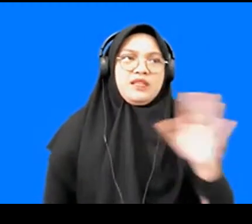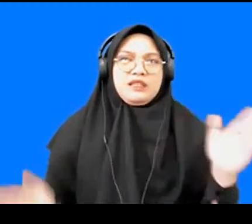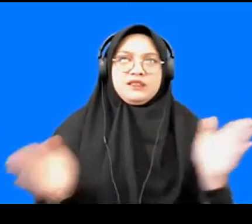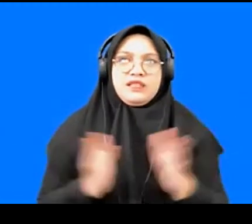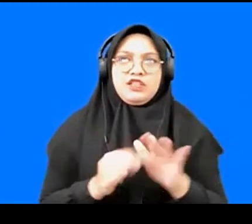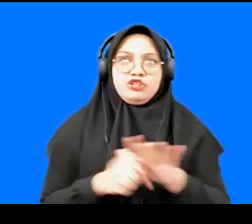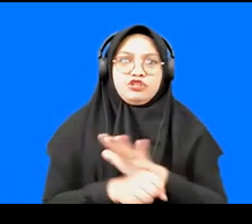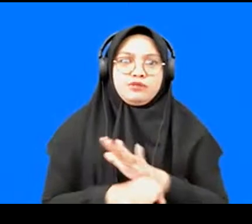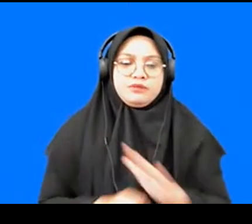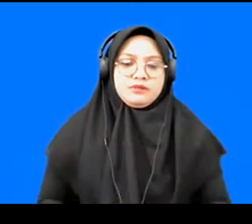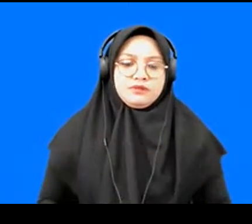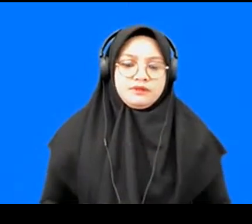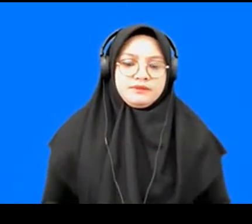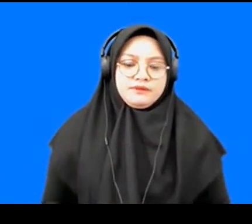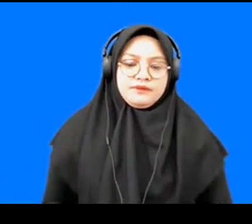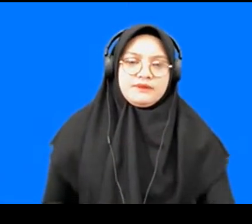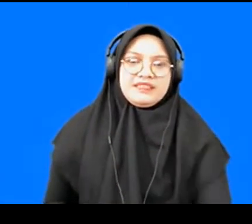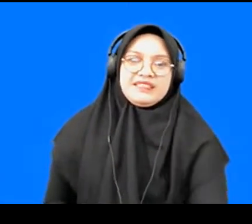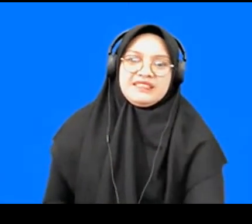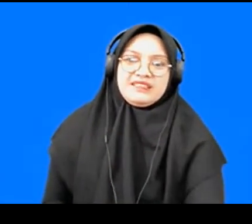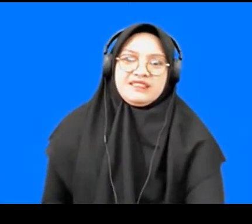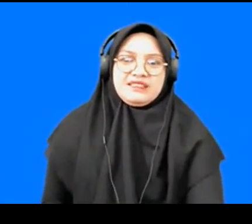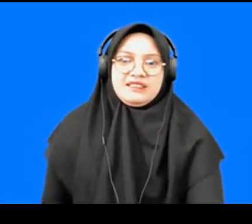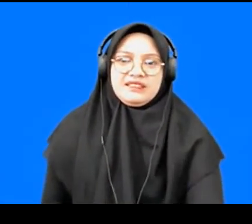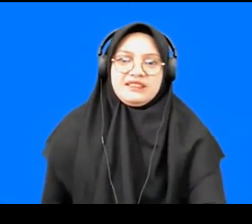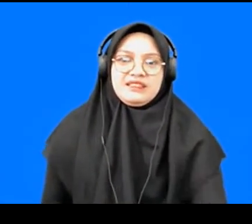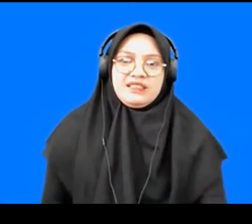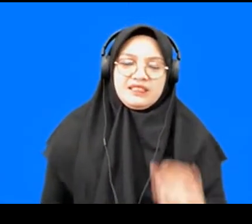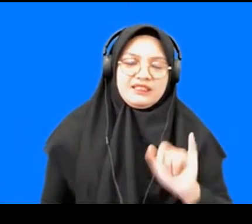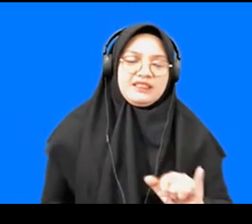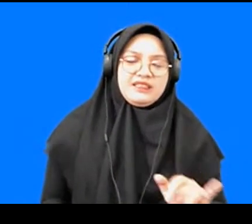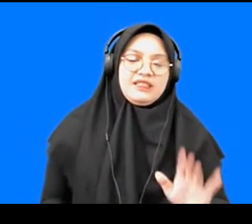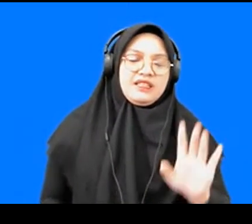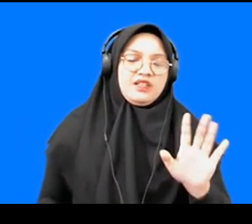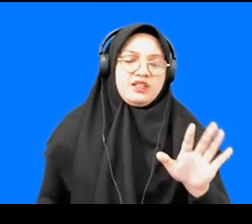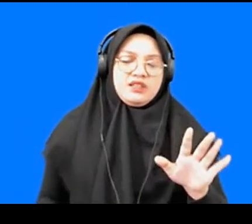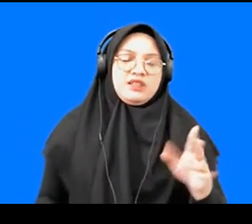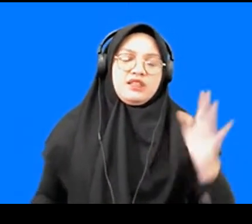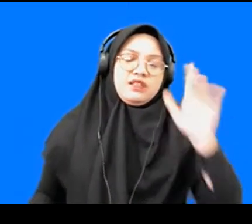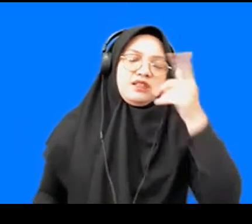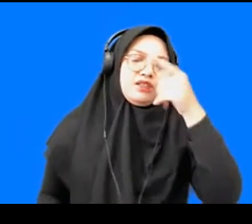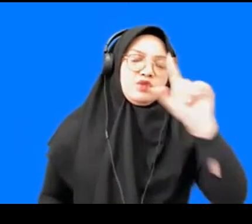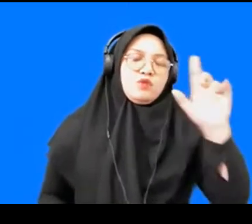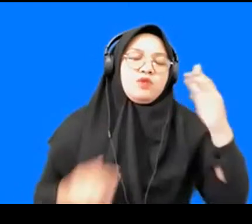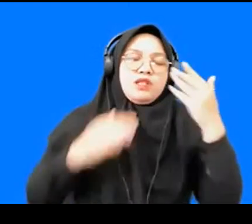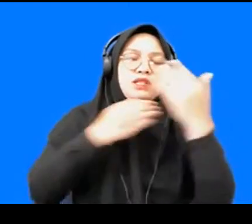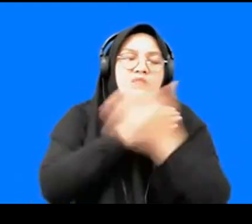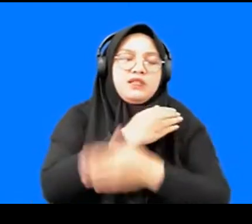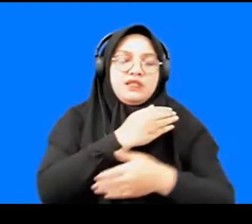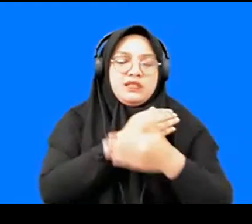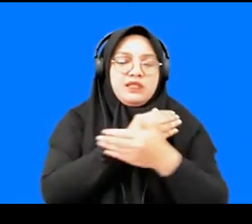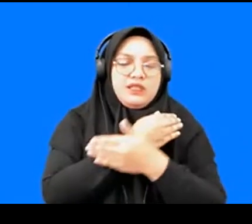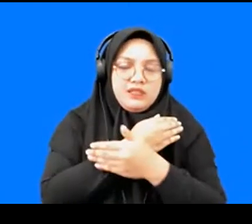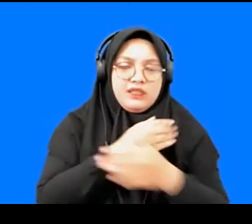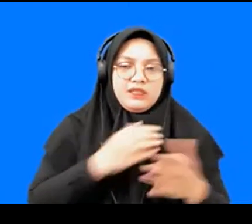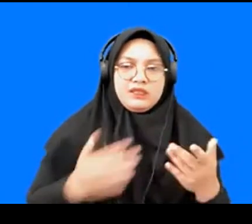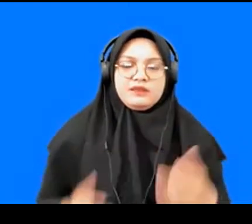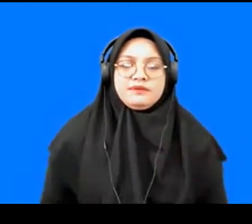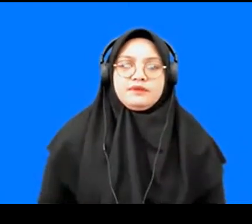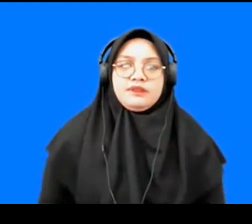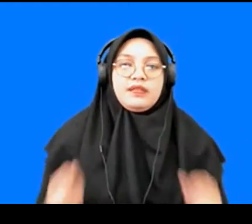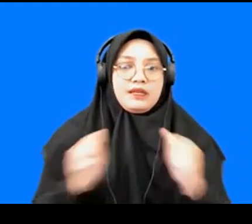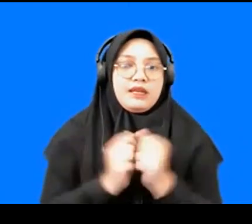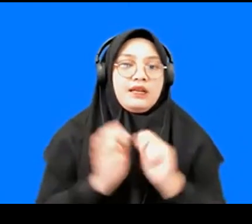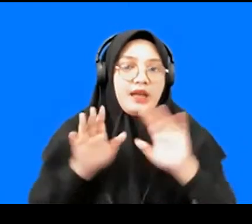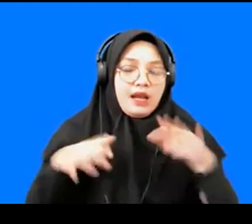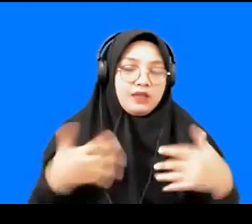Tax evasion. Yeah. Even abroad, with or without wealth tax, is inevitable, right? So what we need to